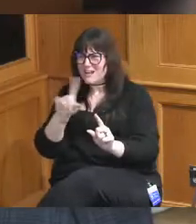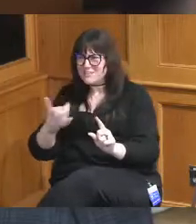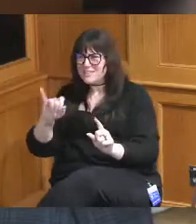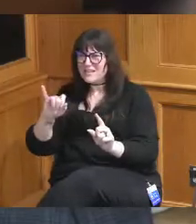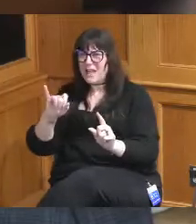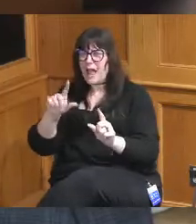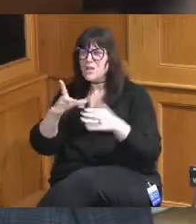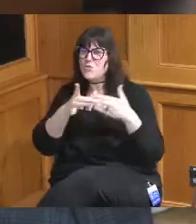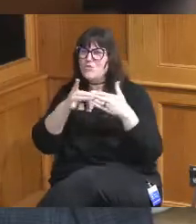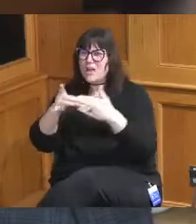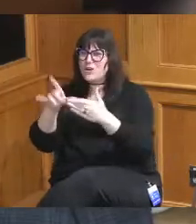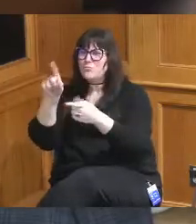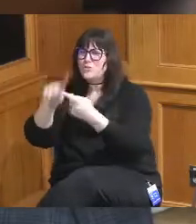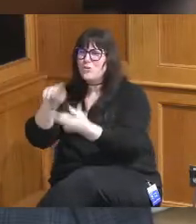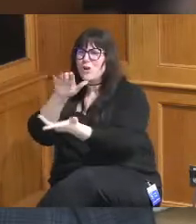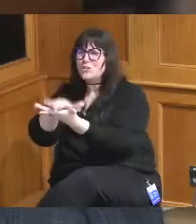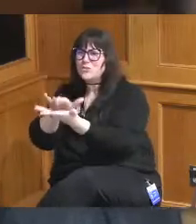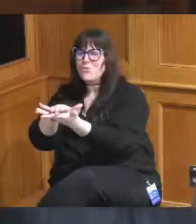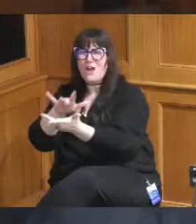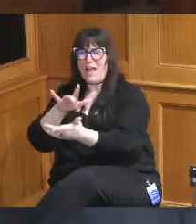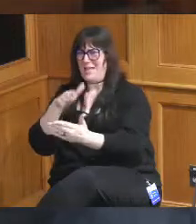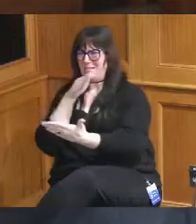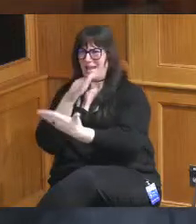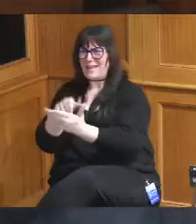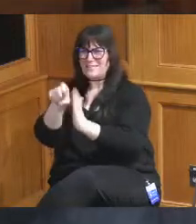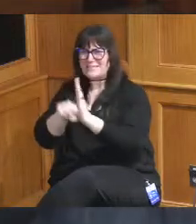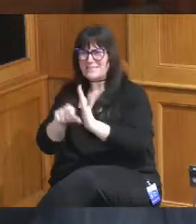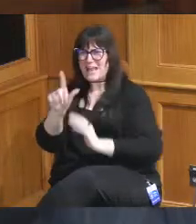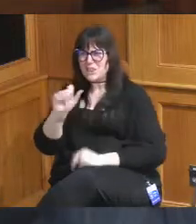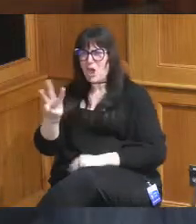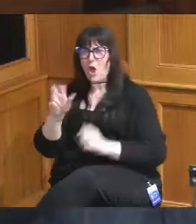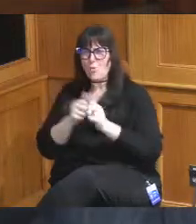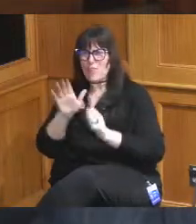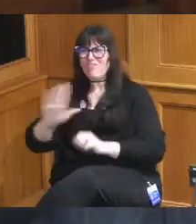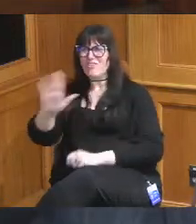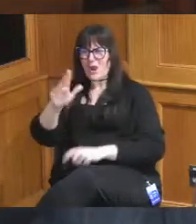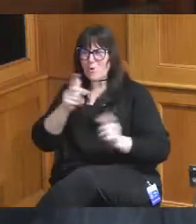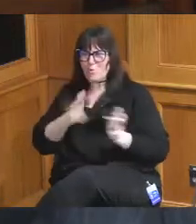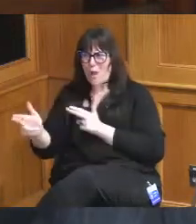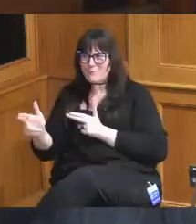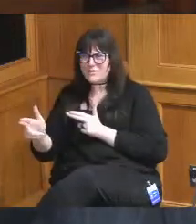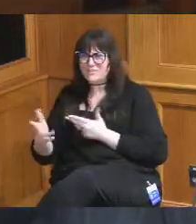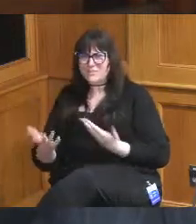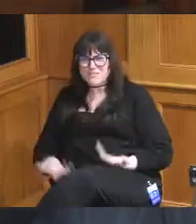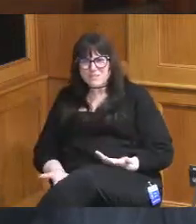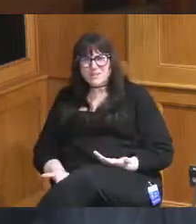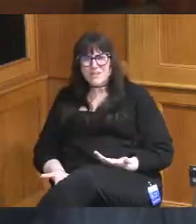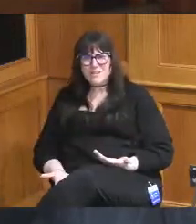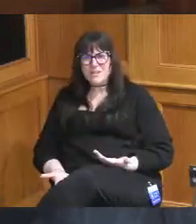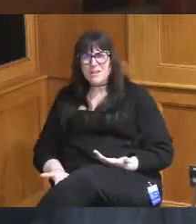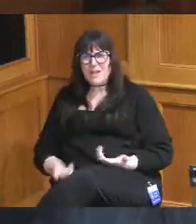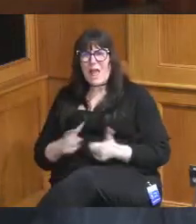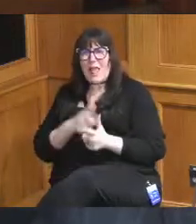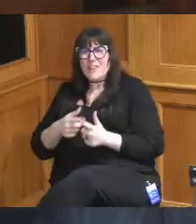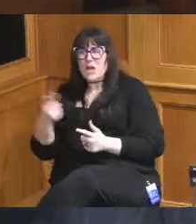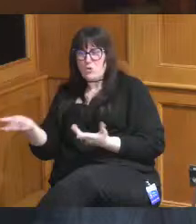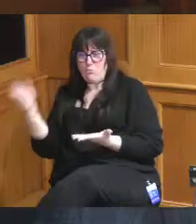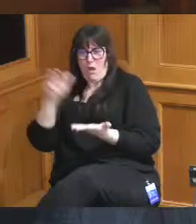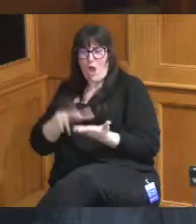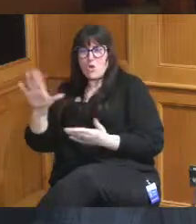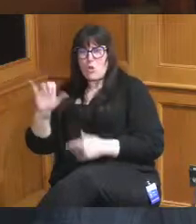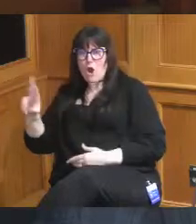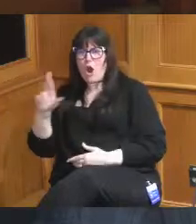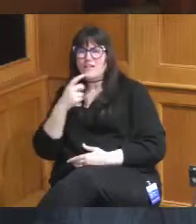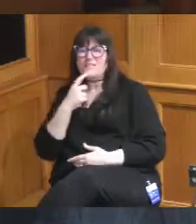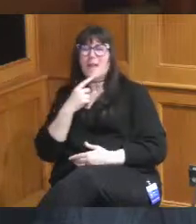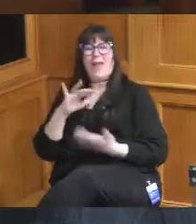school. And you know that's against state law with those weapons they had. Then you got out and said, how can I help you? I mean, it